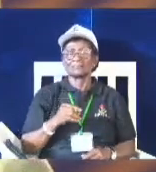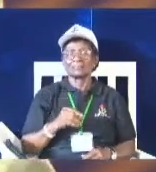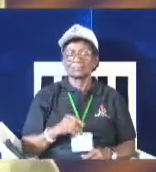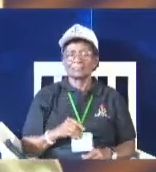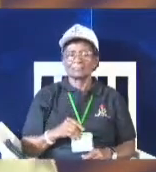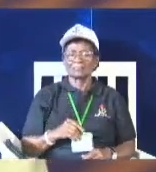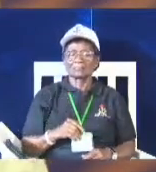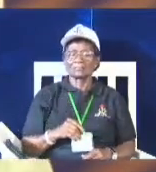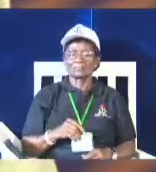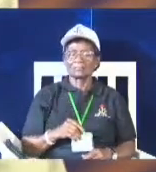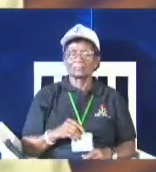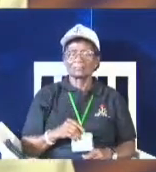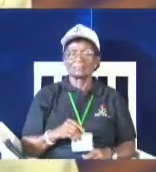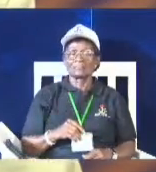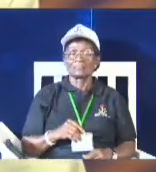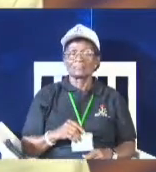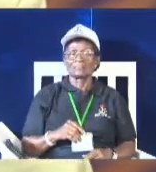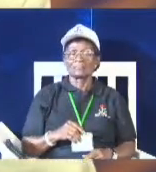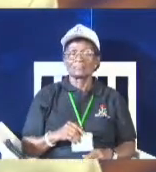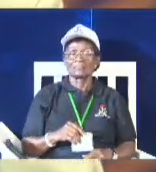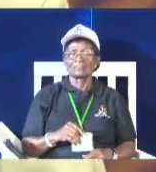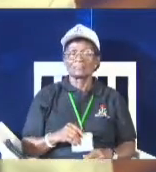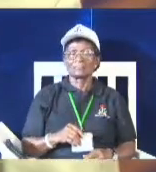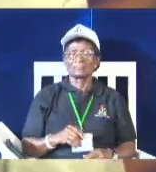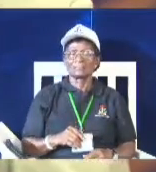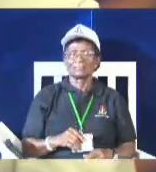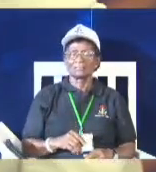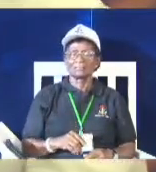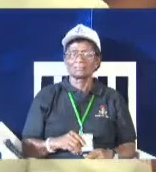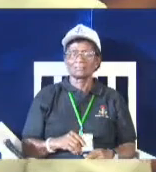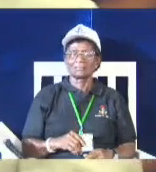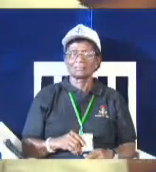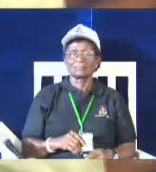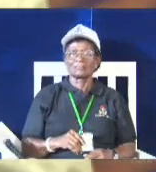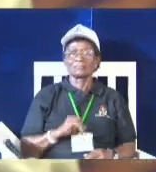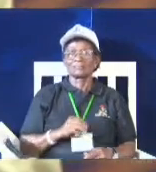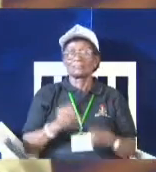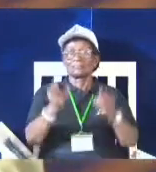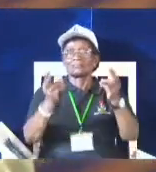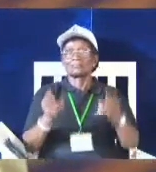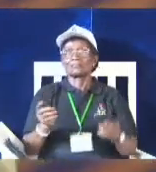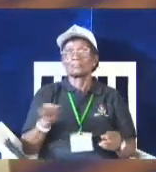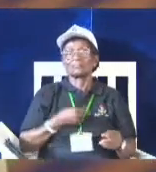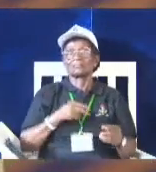and I won't take too long tonight because I want you to pray,